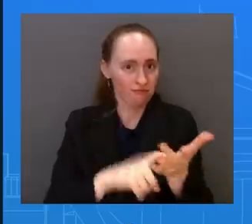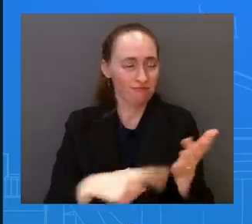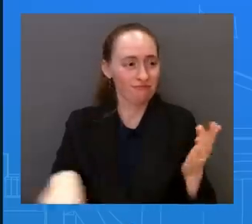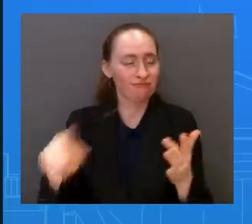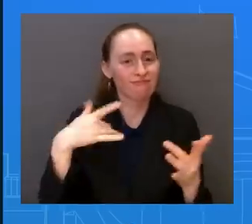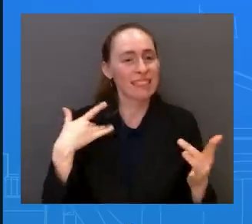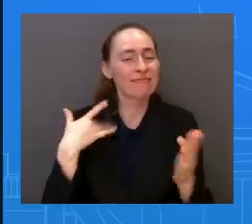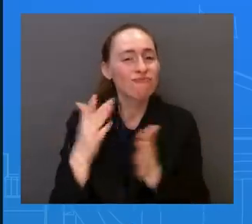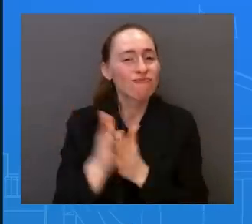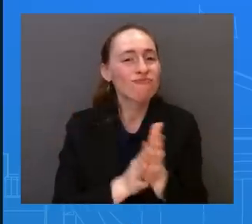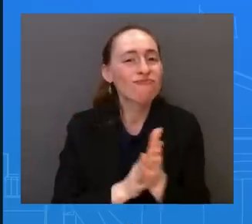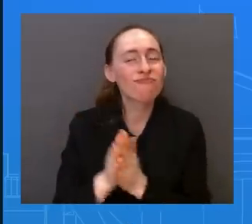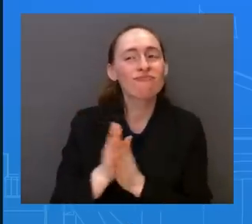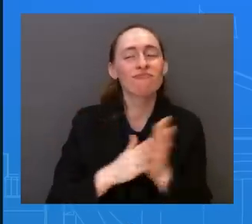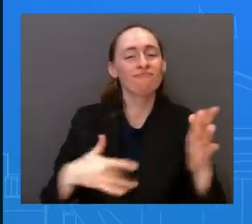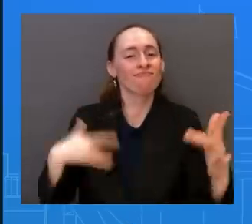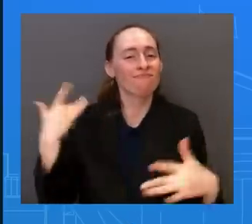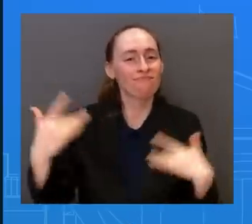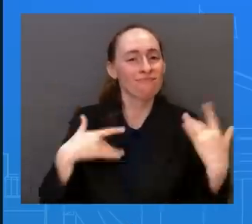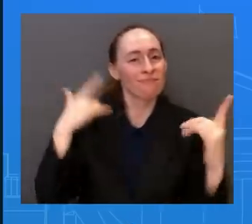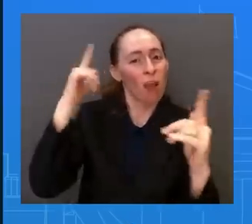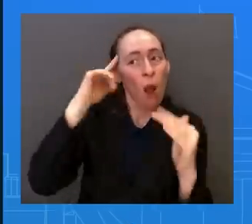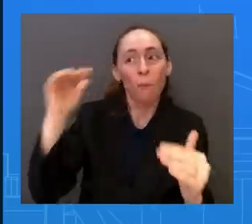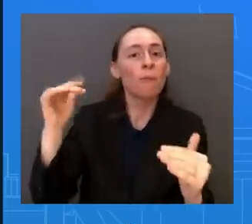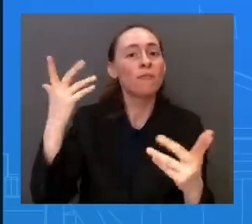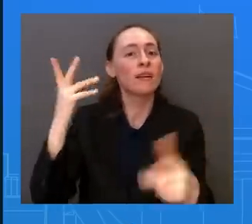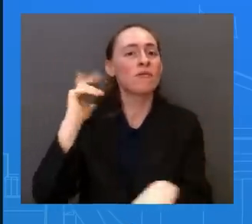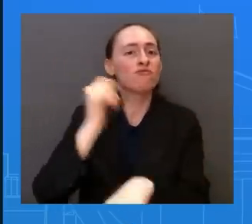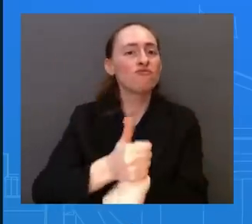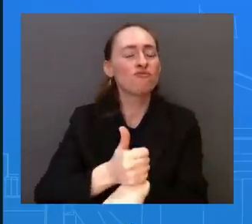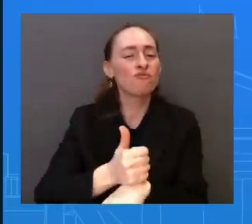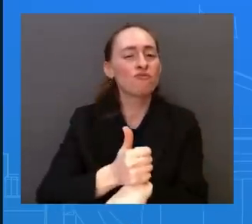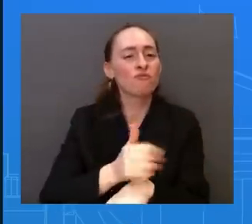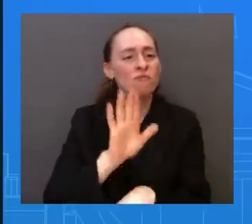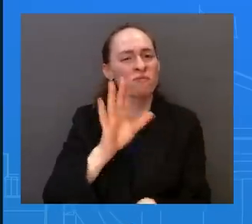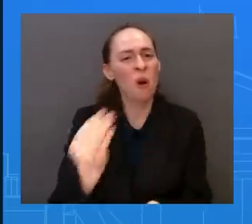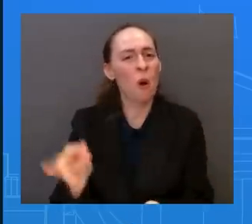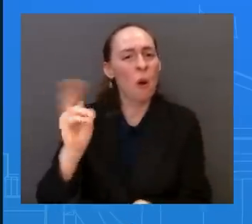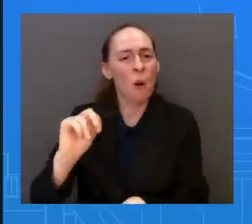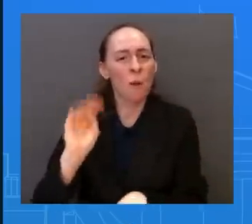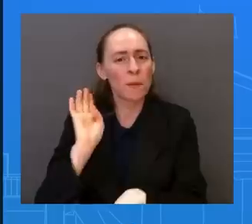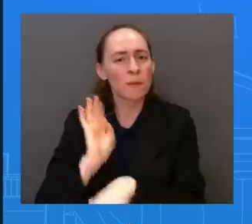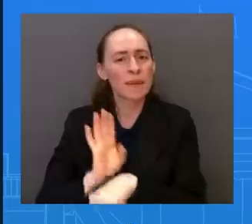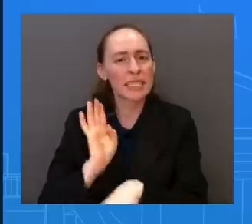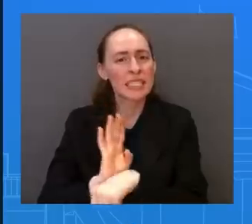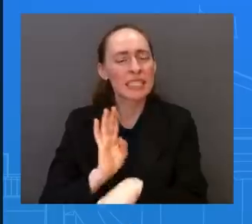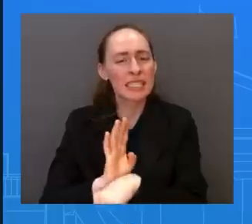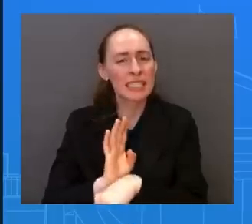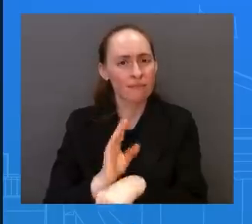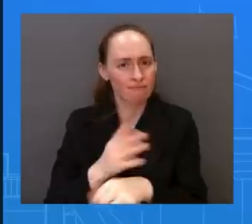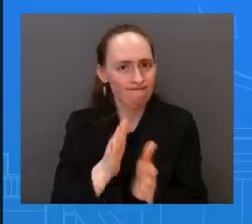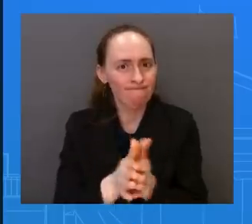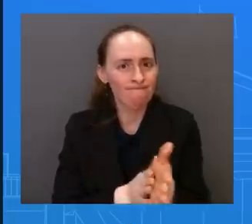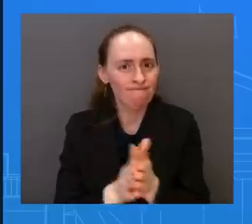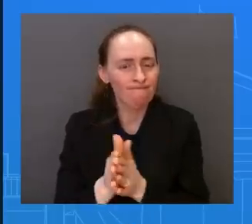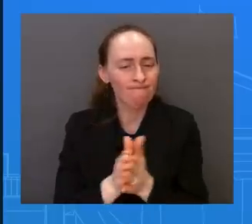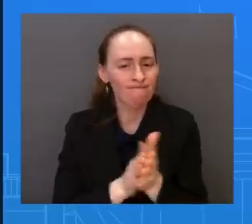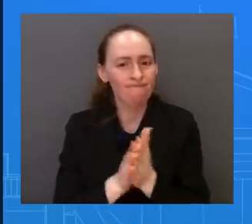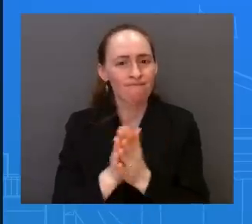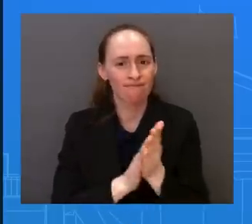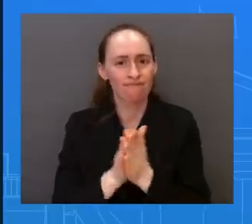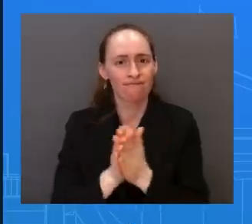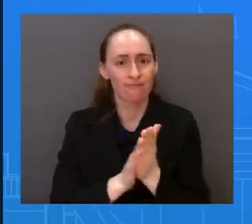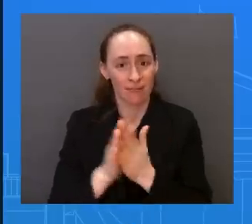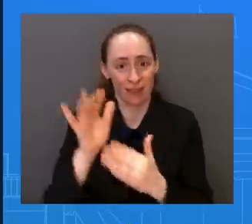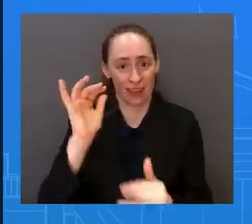potential dynamism for our economy that we need to make sure that we don't fall back into a pre-pandemic